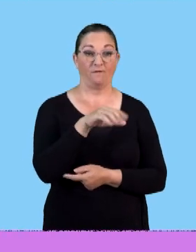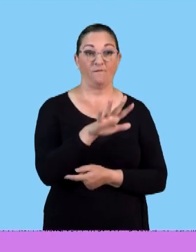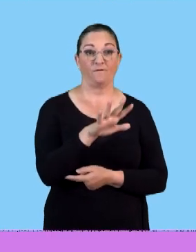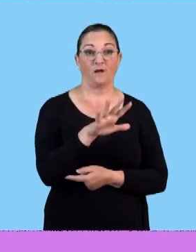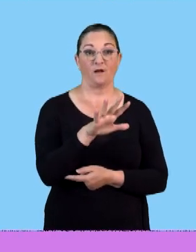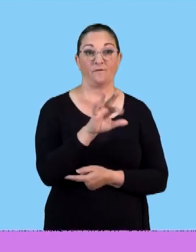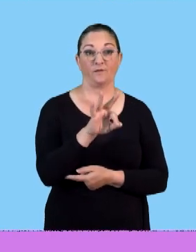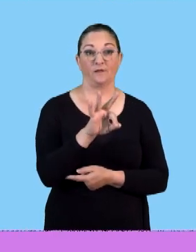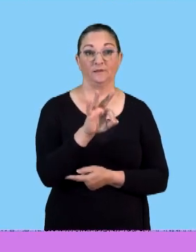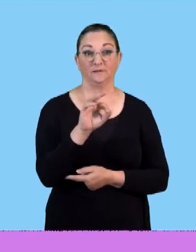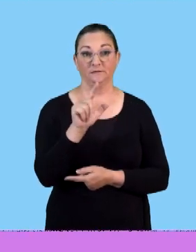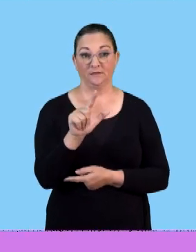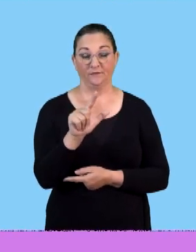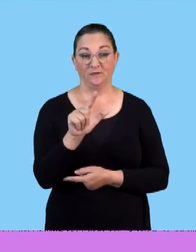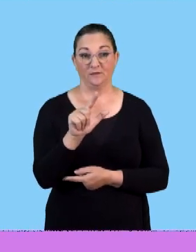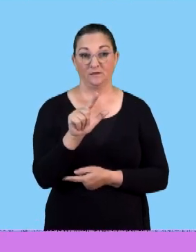price of